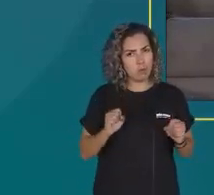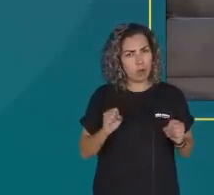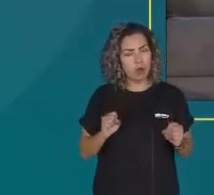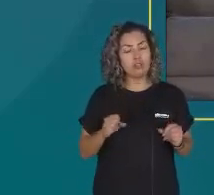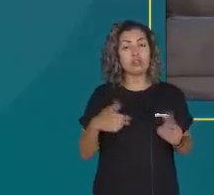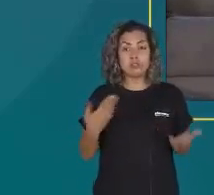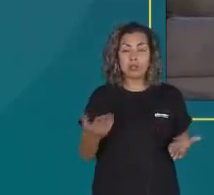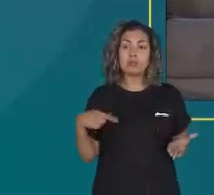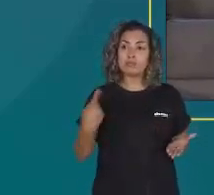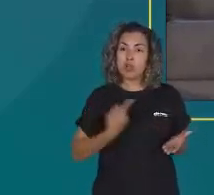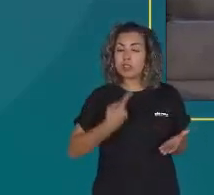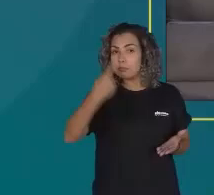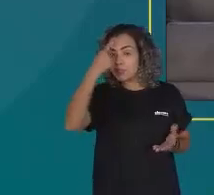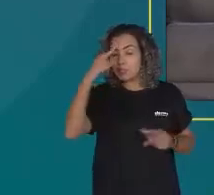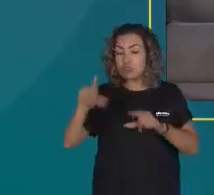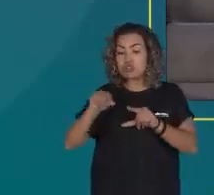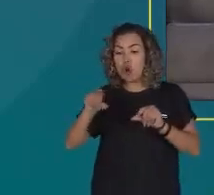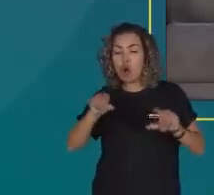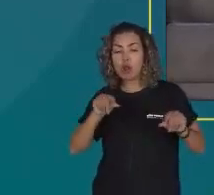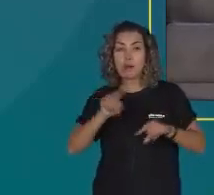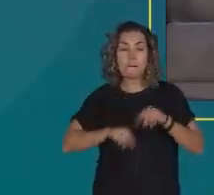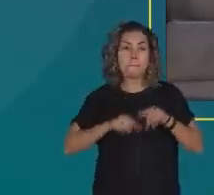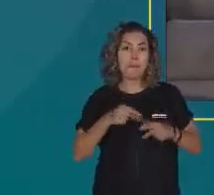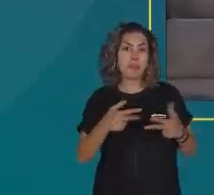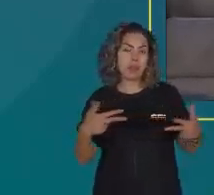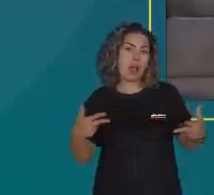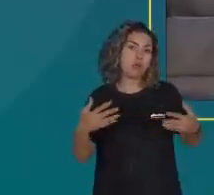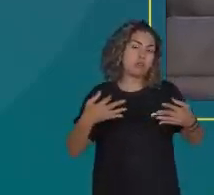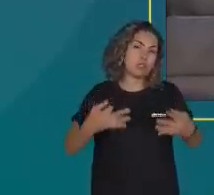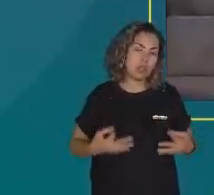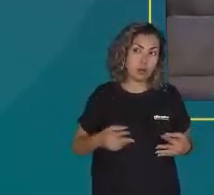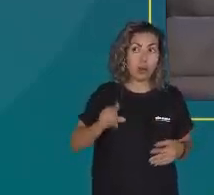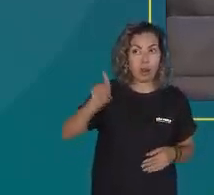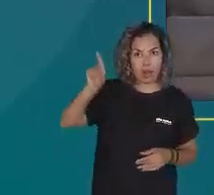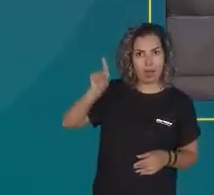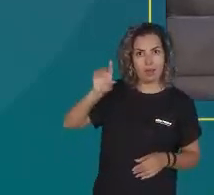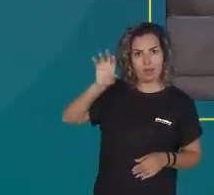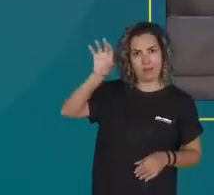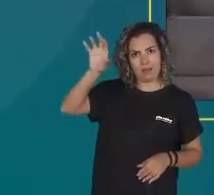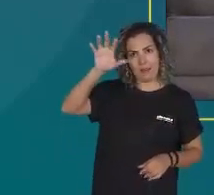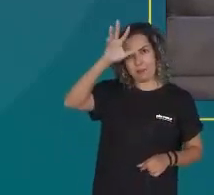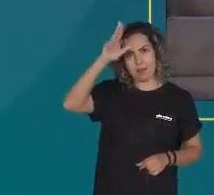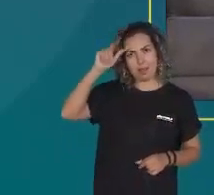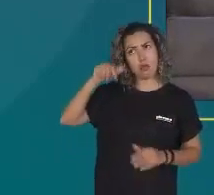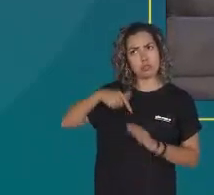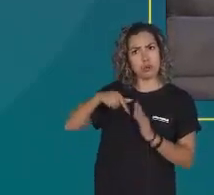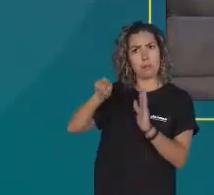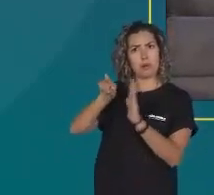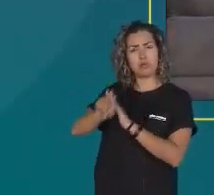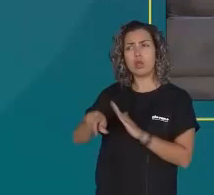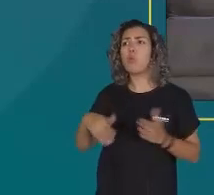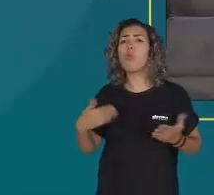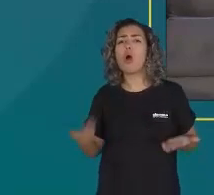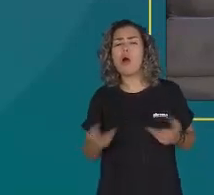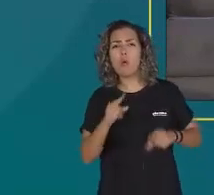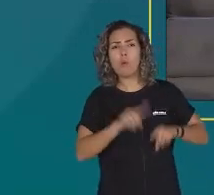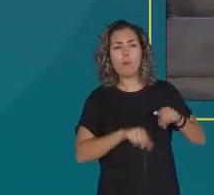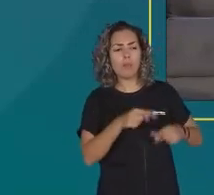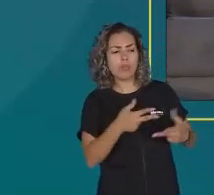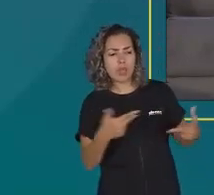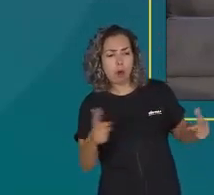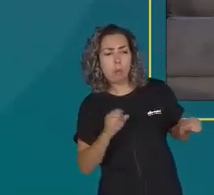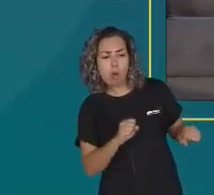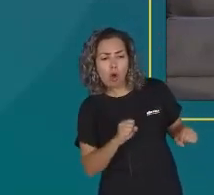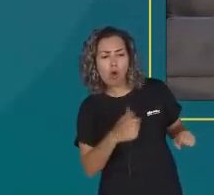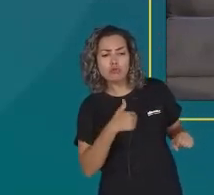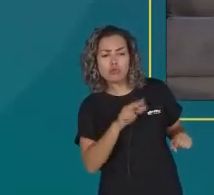And for instance, one of the questions I asked yesterday from Manaus, you know, what kind of materials can we use? Can we use traditional